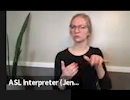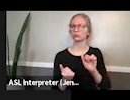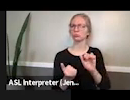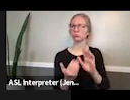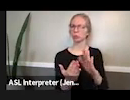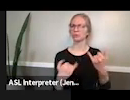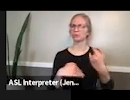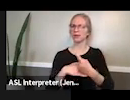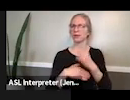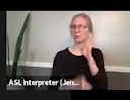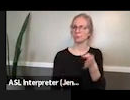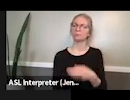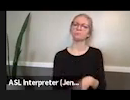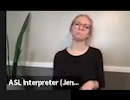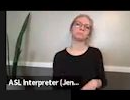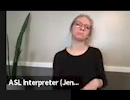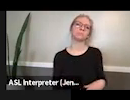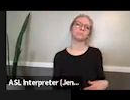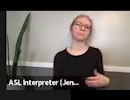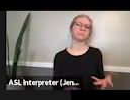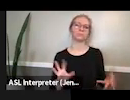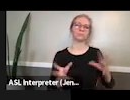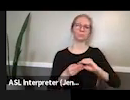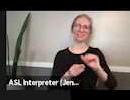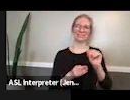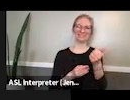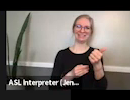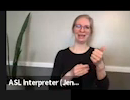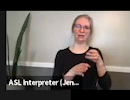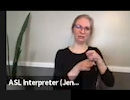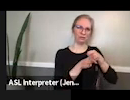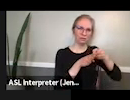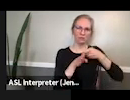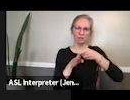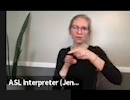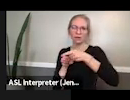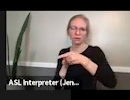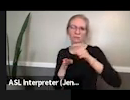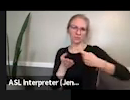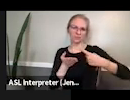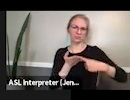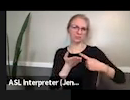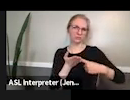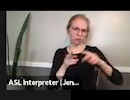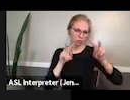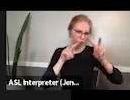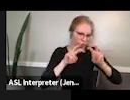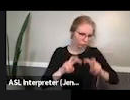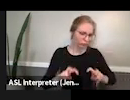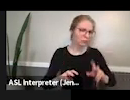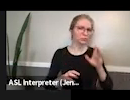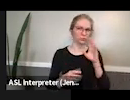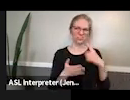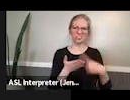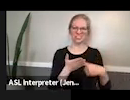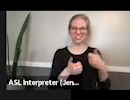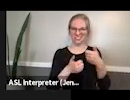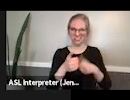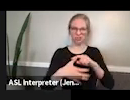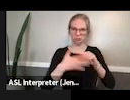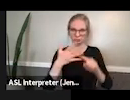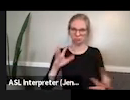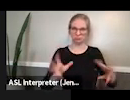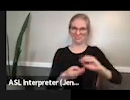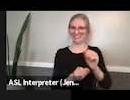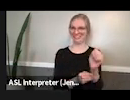and it has 10 areas at which we need to look. We'll talk about that. We'll talk about each of the 10. We'll spend a lot of time